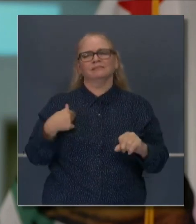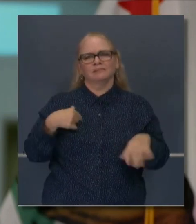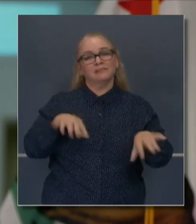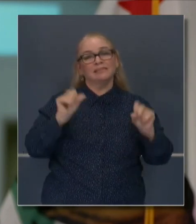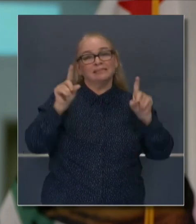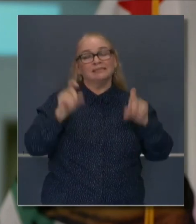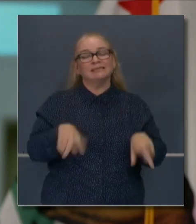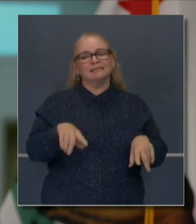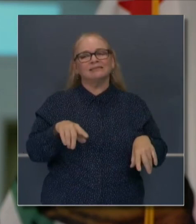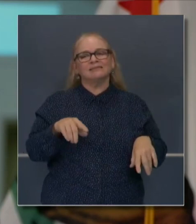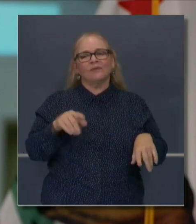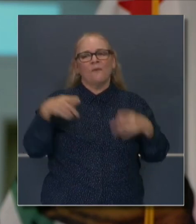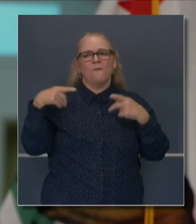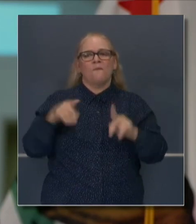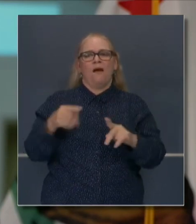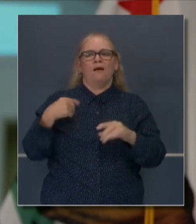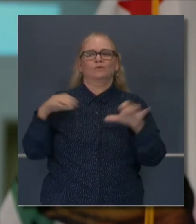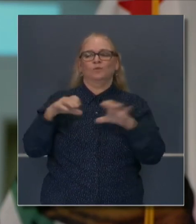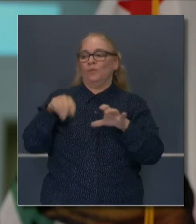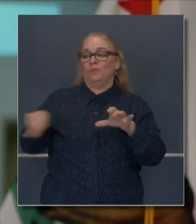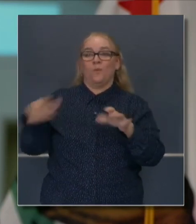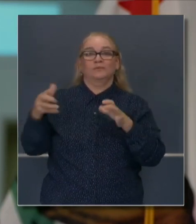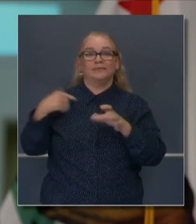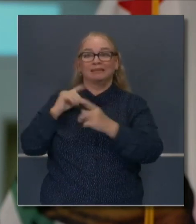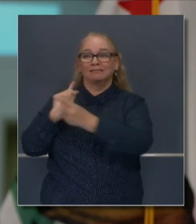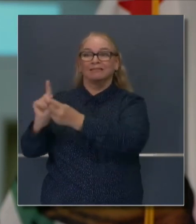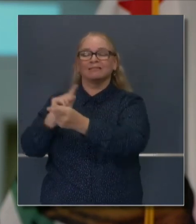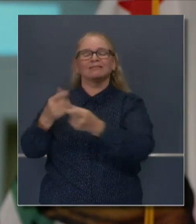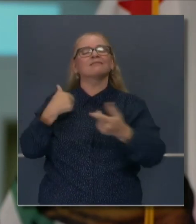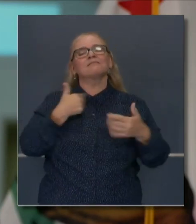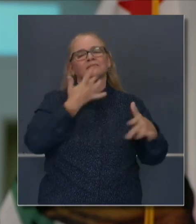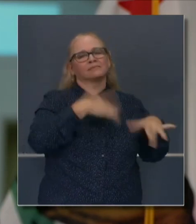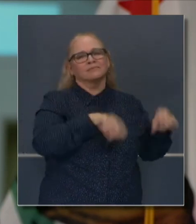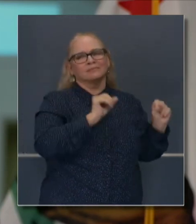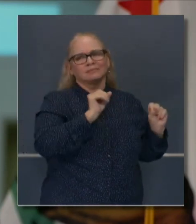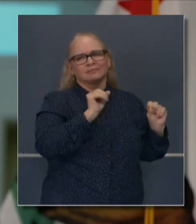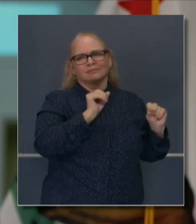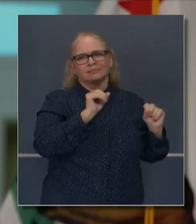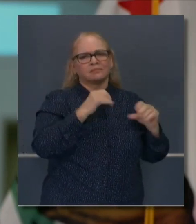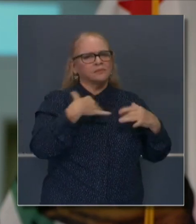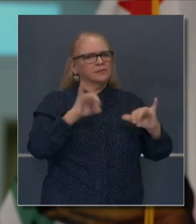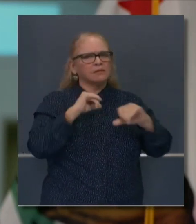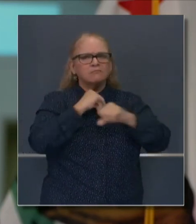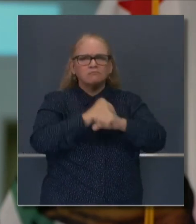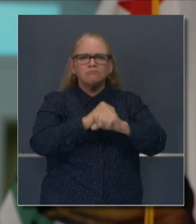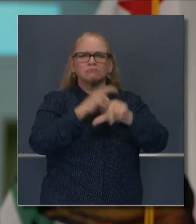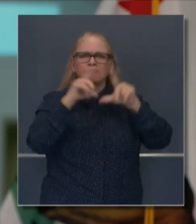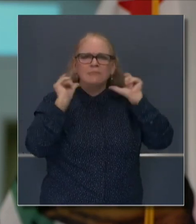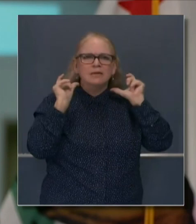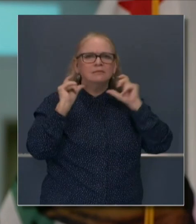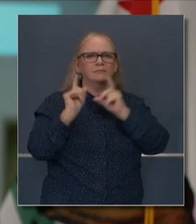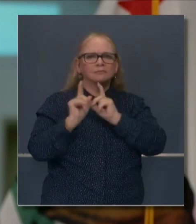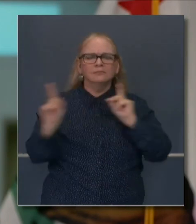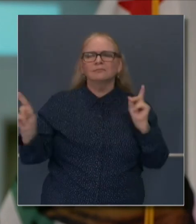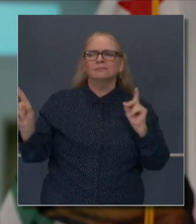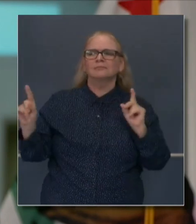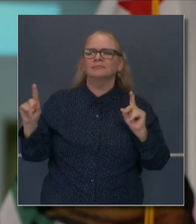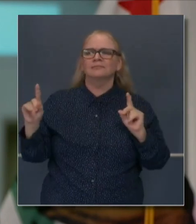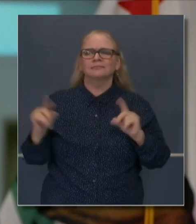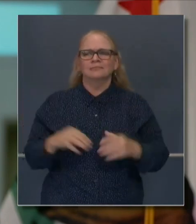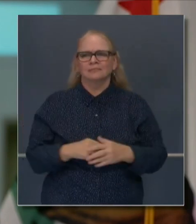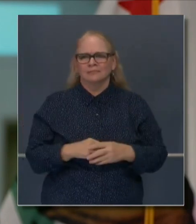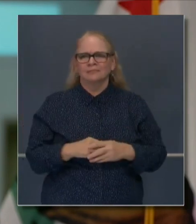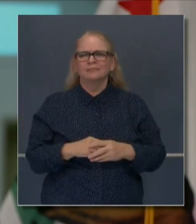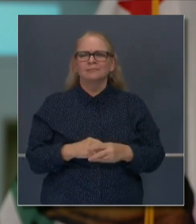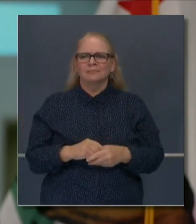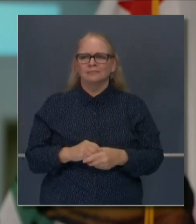established. So we'll continue to maintain our vigilance. We'll continue not to send mixed messages as it relates to